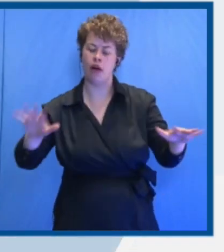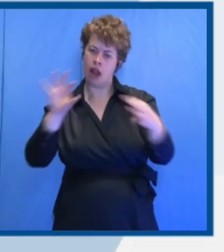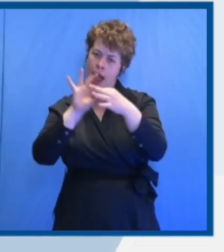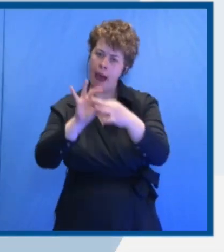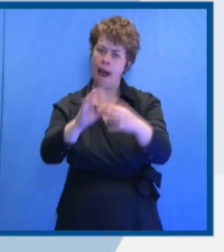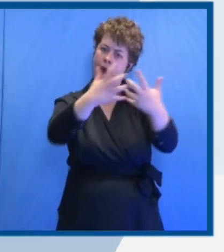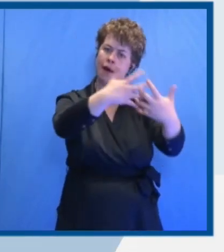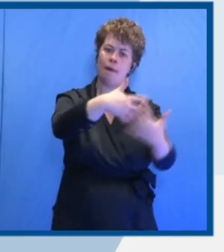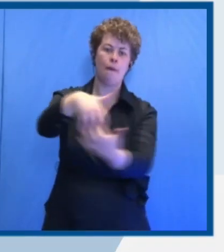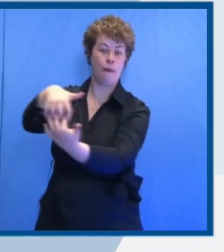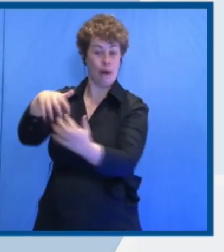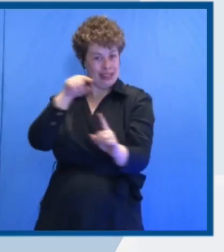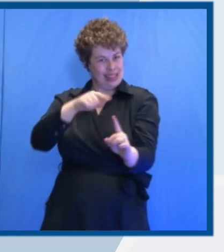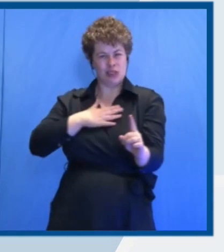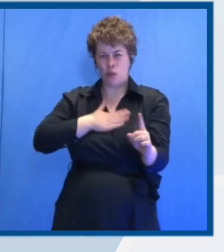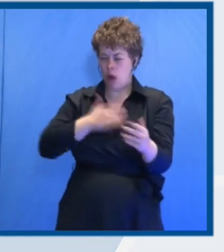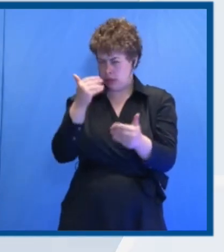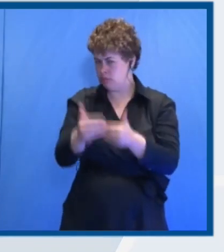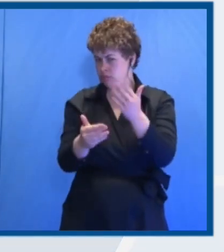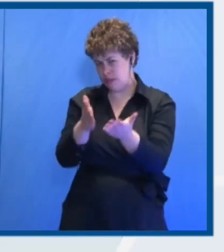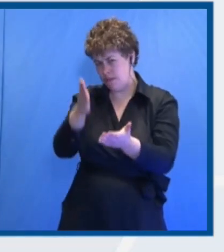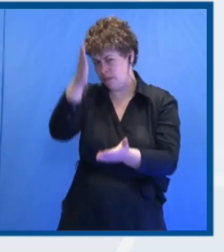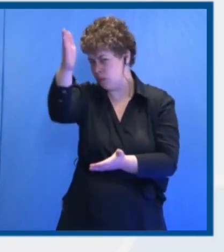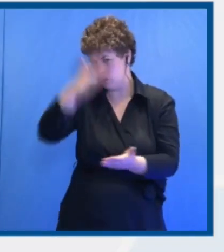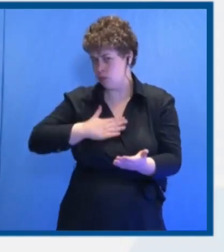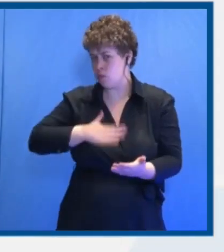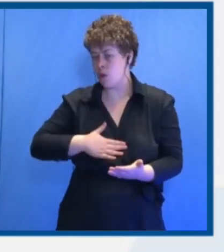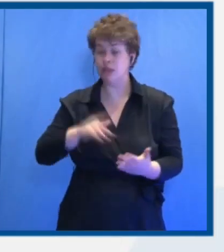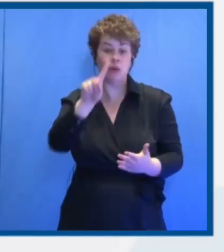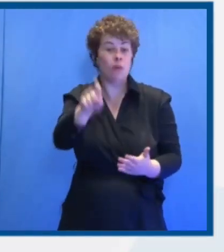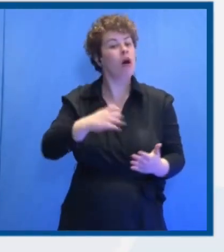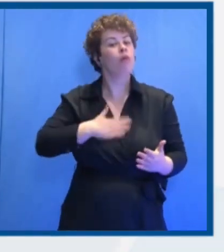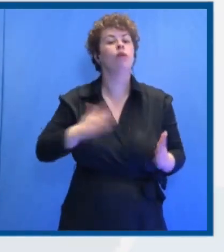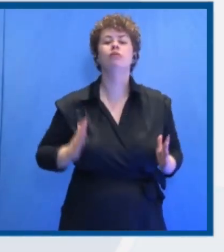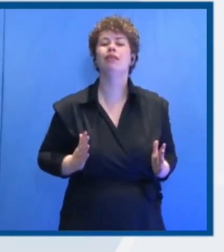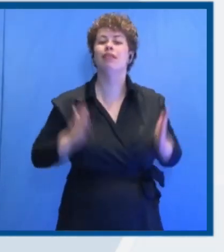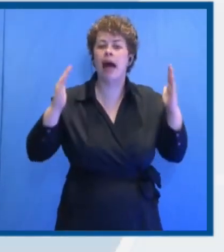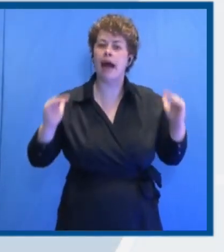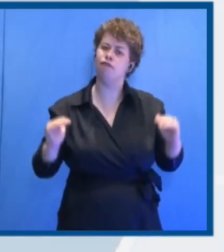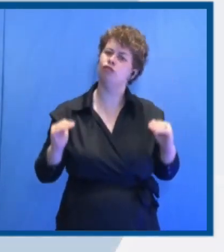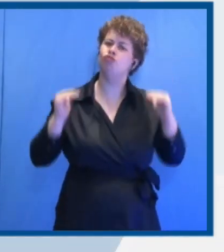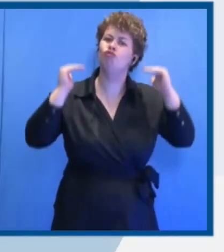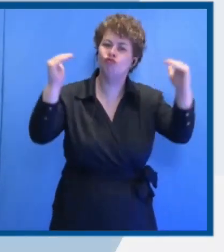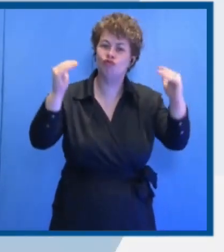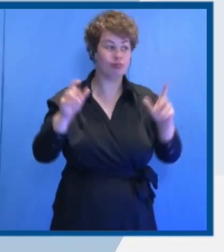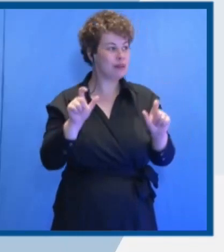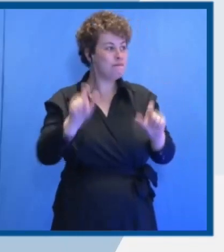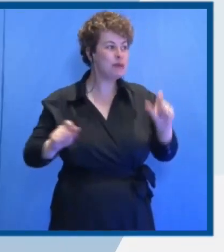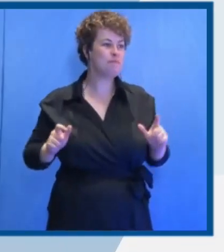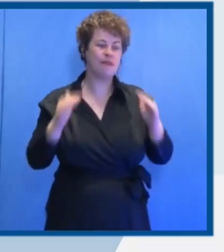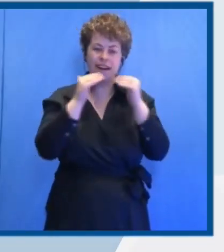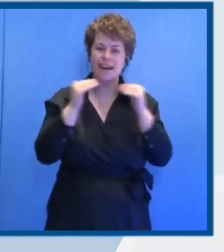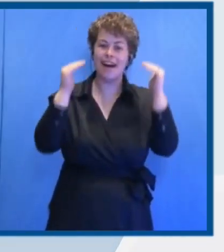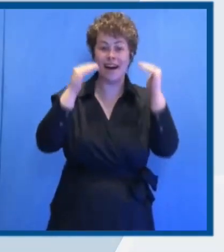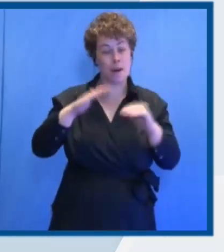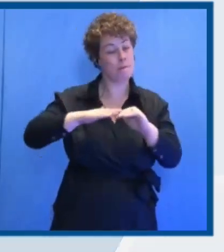approach and integrated coastal management so as to improve the quality of life and happiness for peoples.